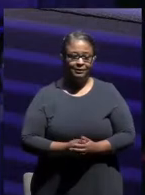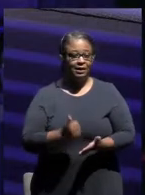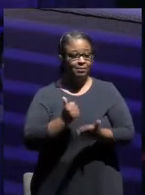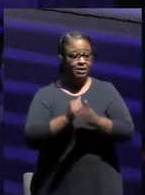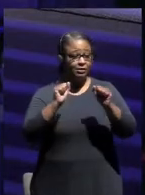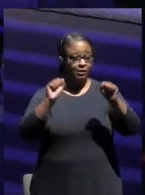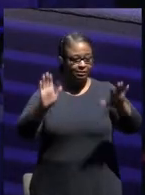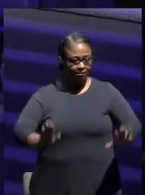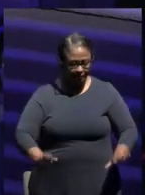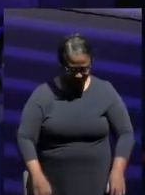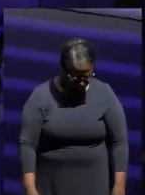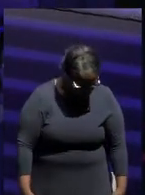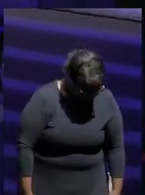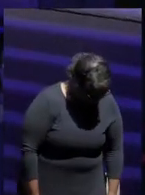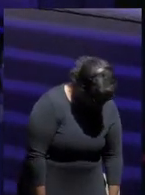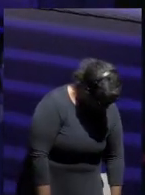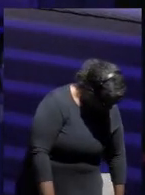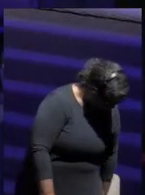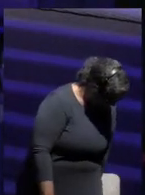Amen. You may be seated.